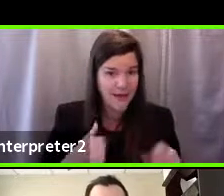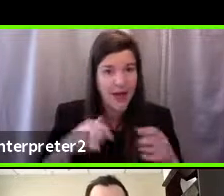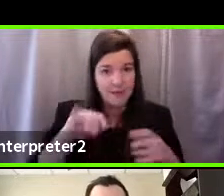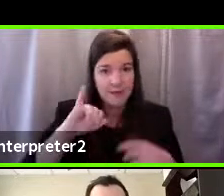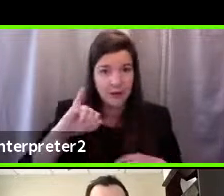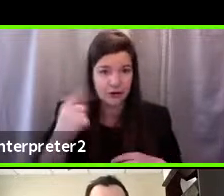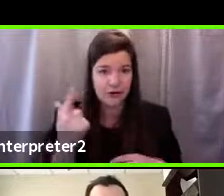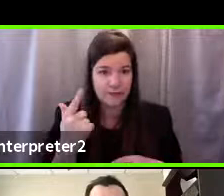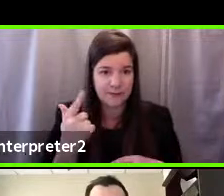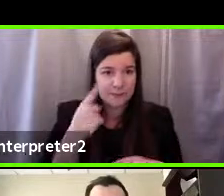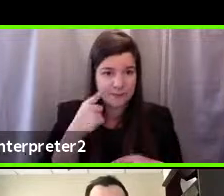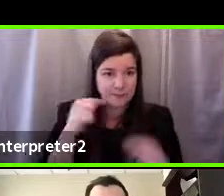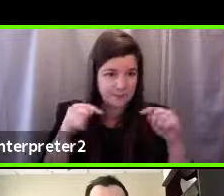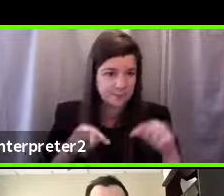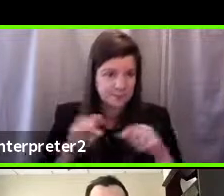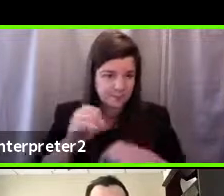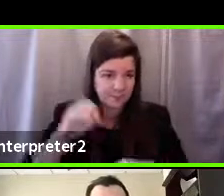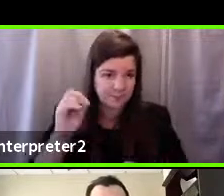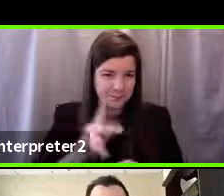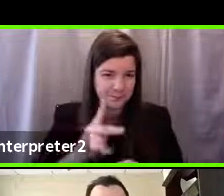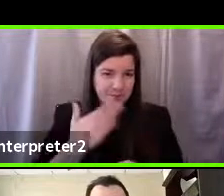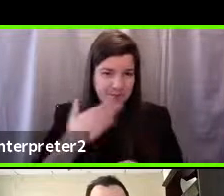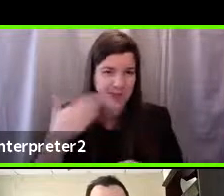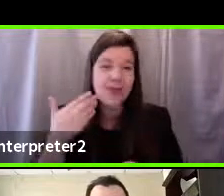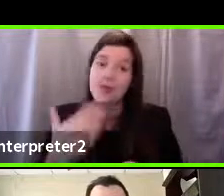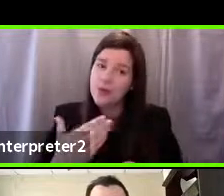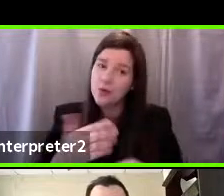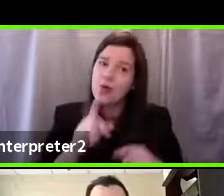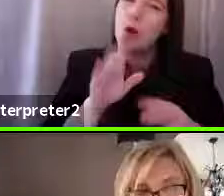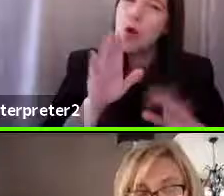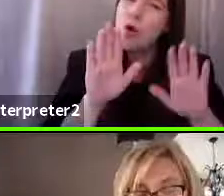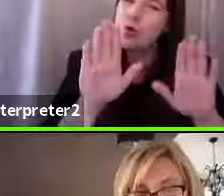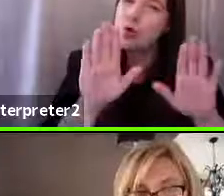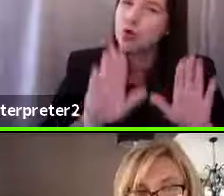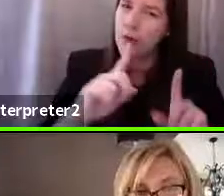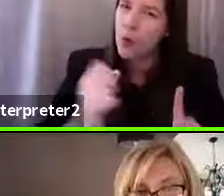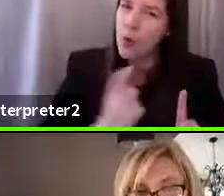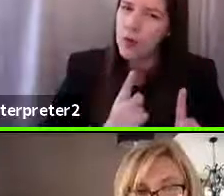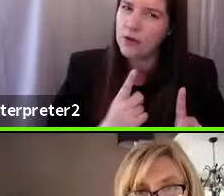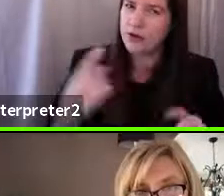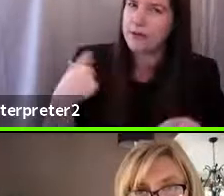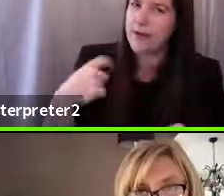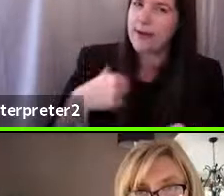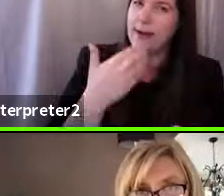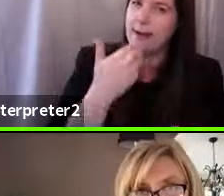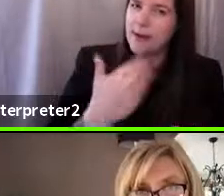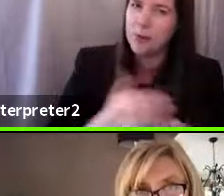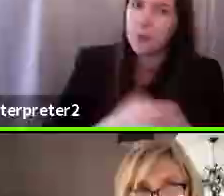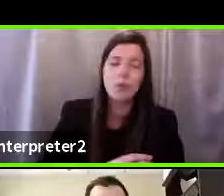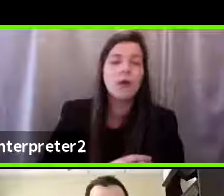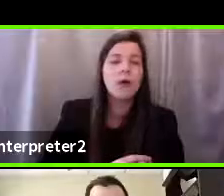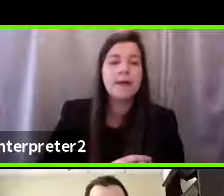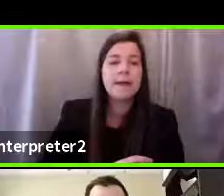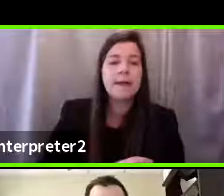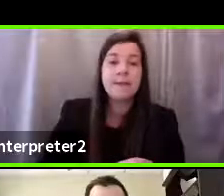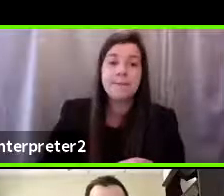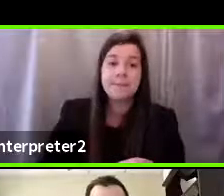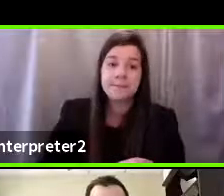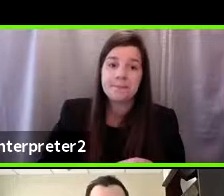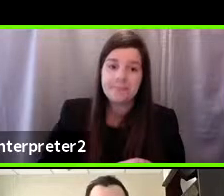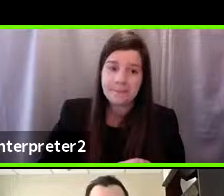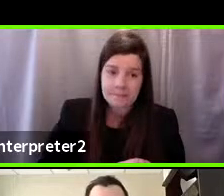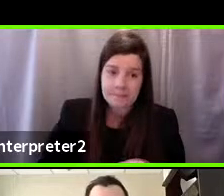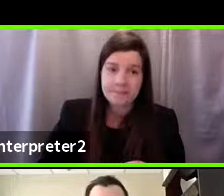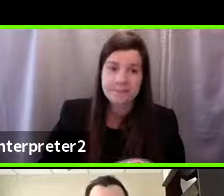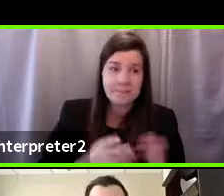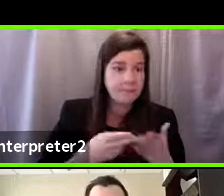Yes, we can. All right, great. Well, thank you. It's a terrific question, Delegate, and thank you for that. It's probably the most complicated thing